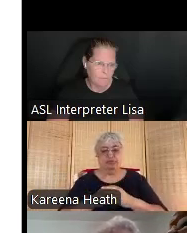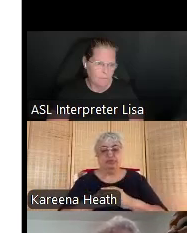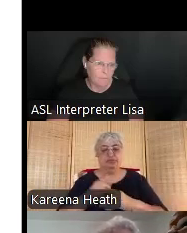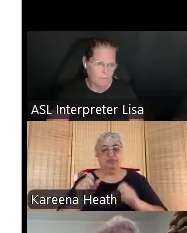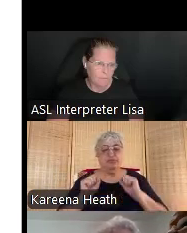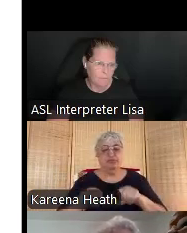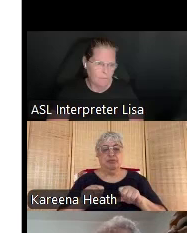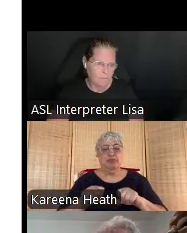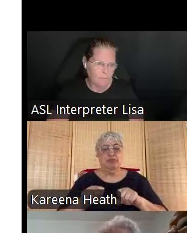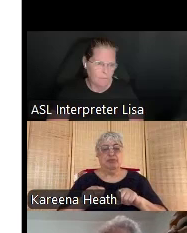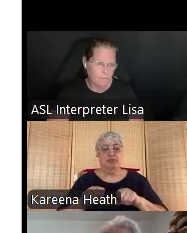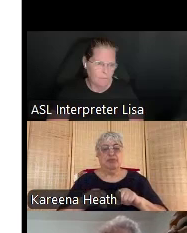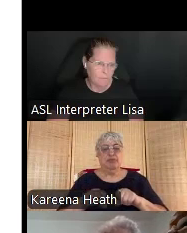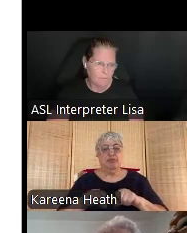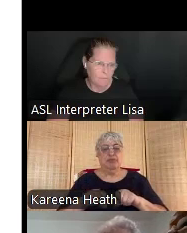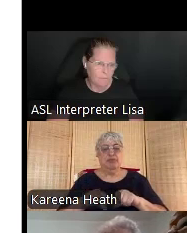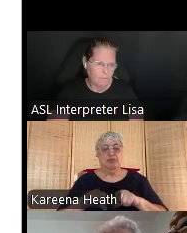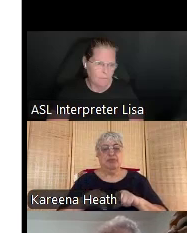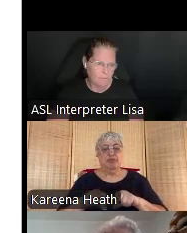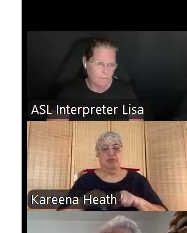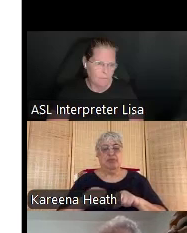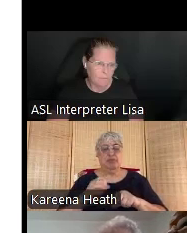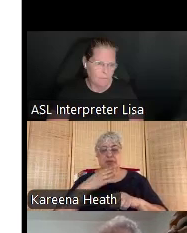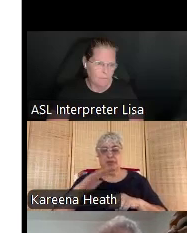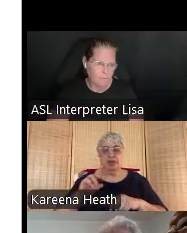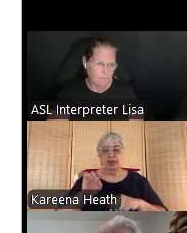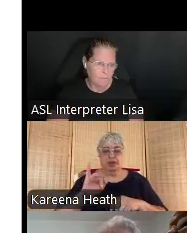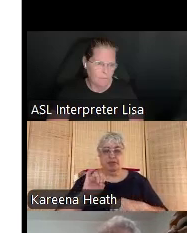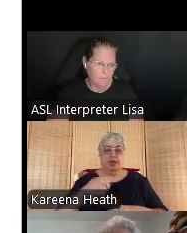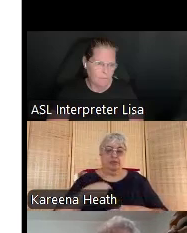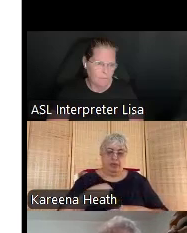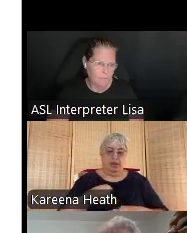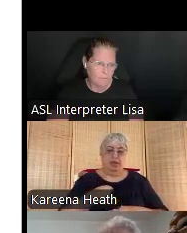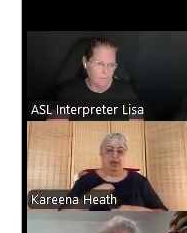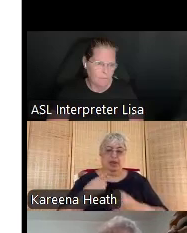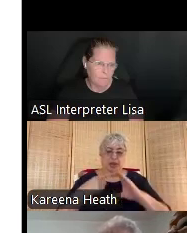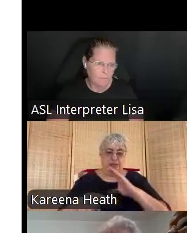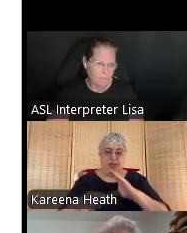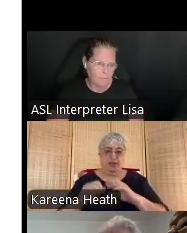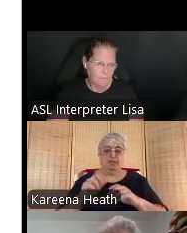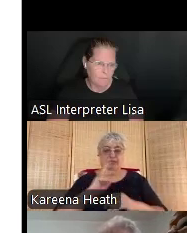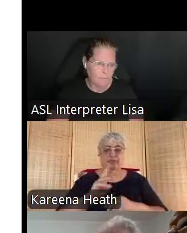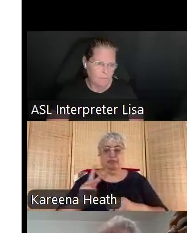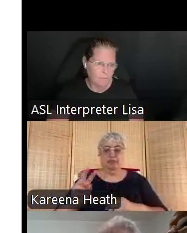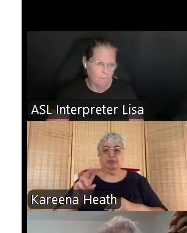you can either send Debbie or myself an email, or if you go onto our website,